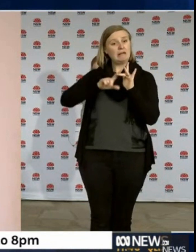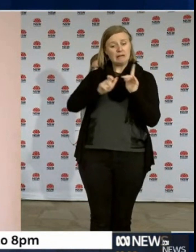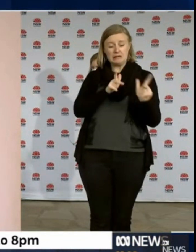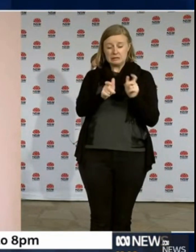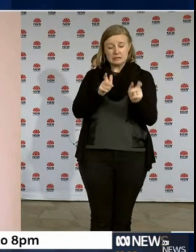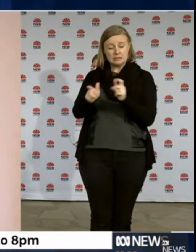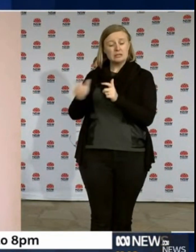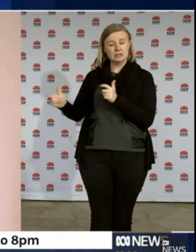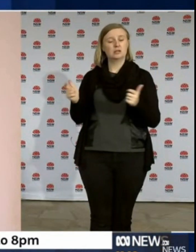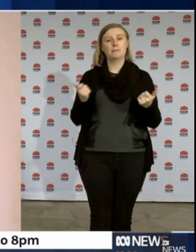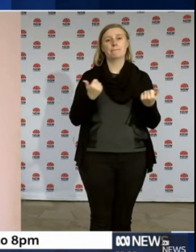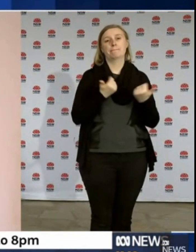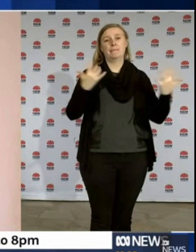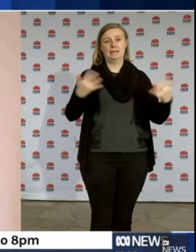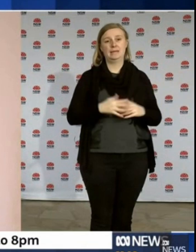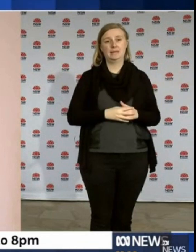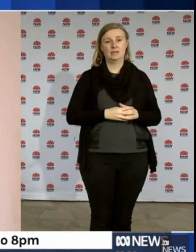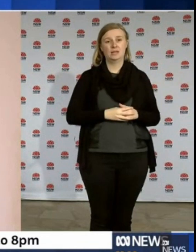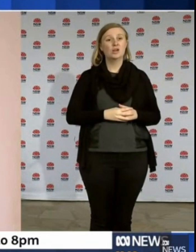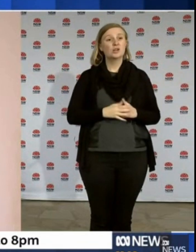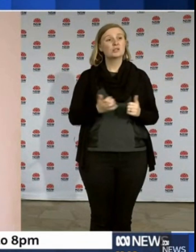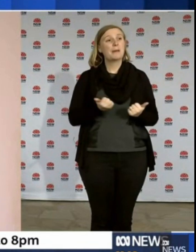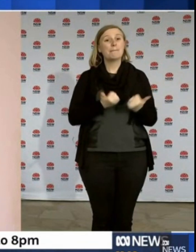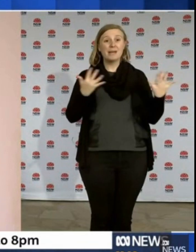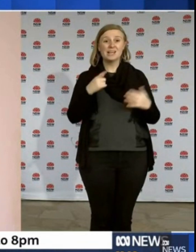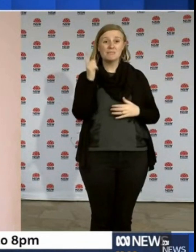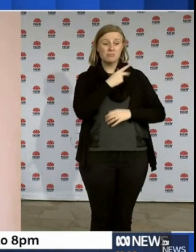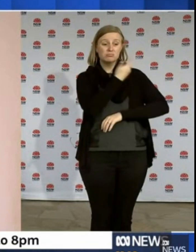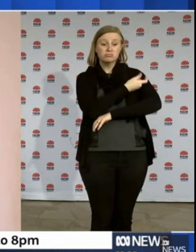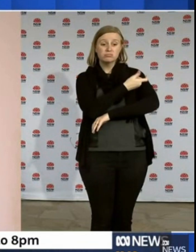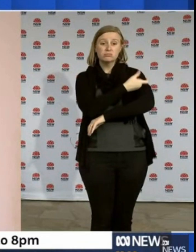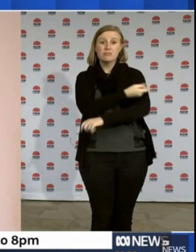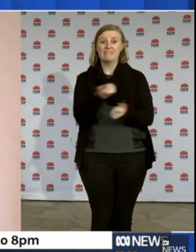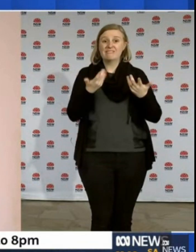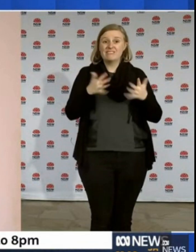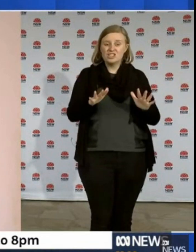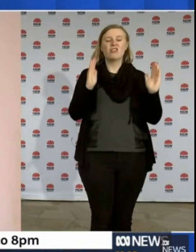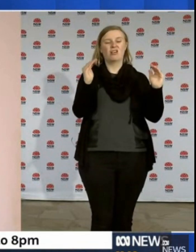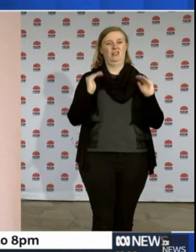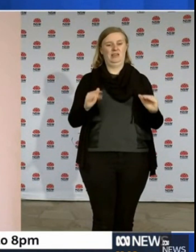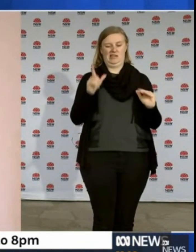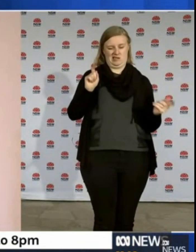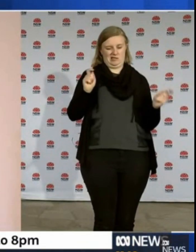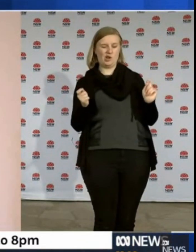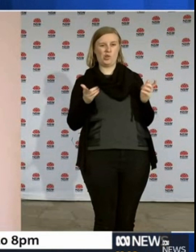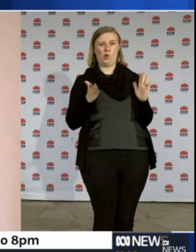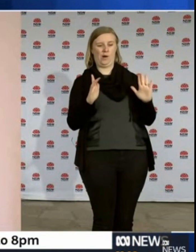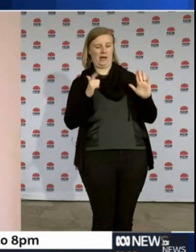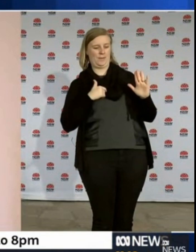vast majority is vaccinated, we can't have those conversations about COVID safe. It doesn't matter how good your systems